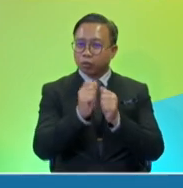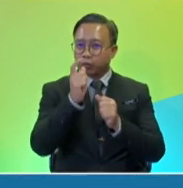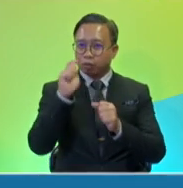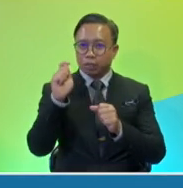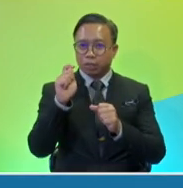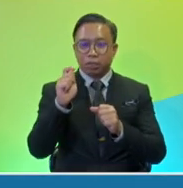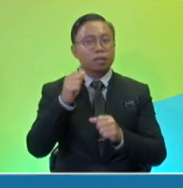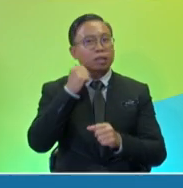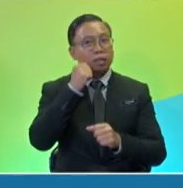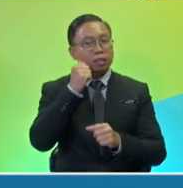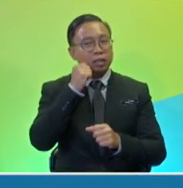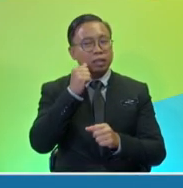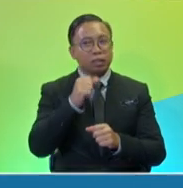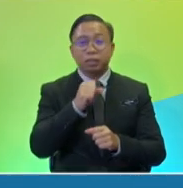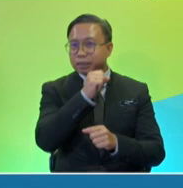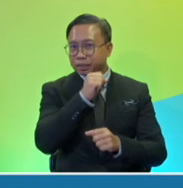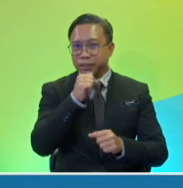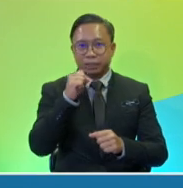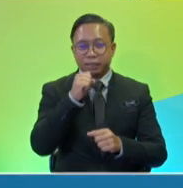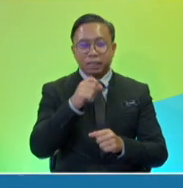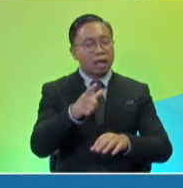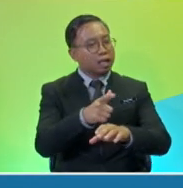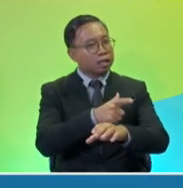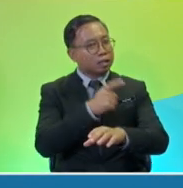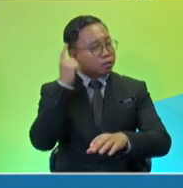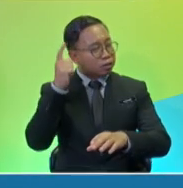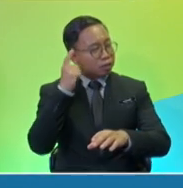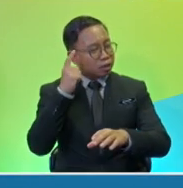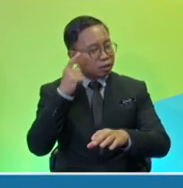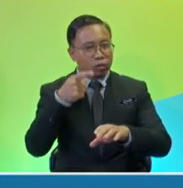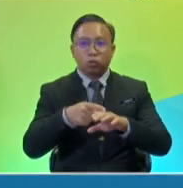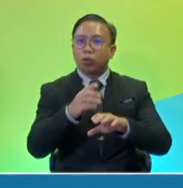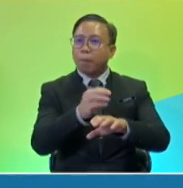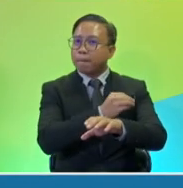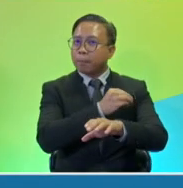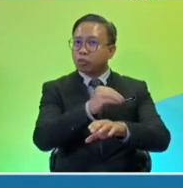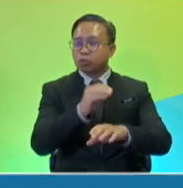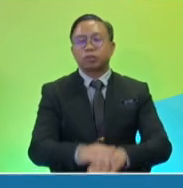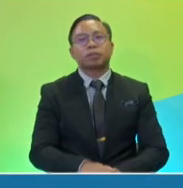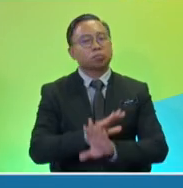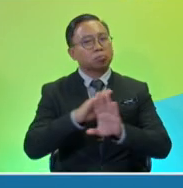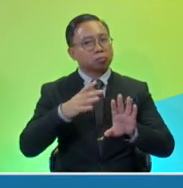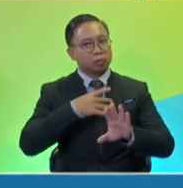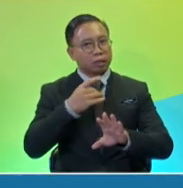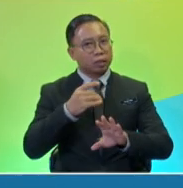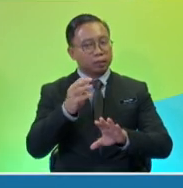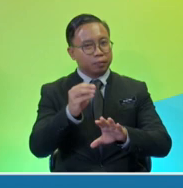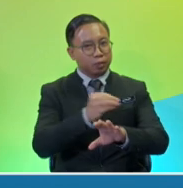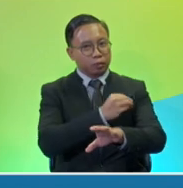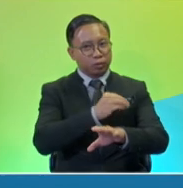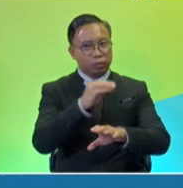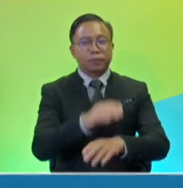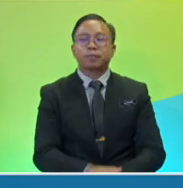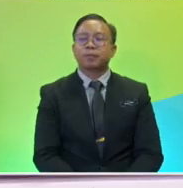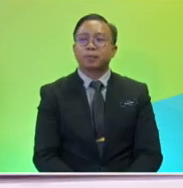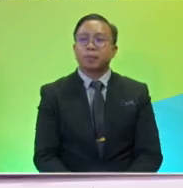with a girl singing, right? Or listening to music. Mm. So, I dislike listening to music. Okay,